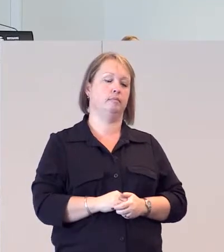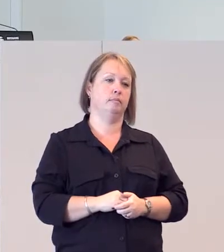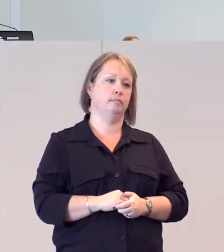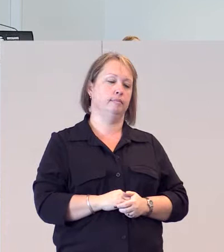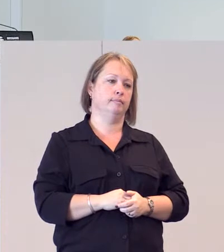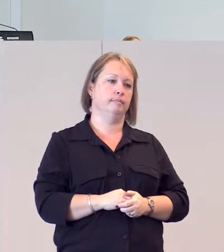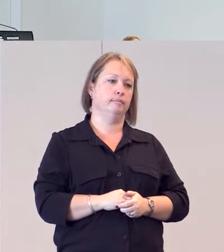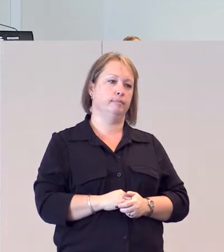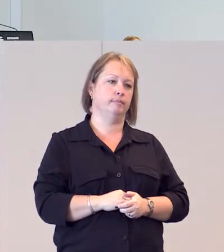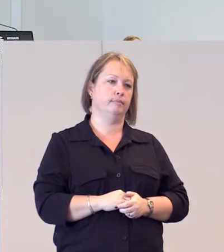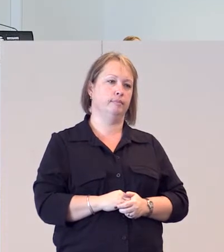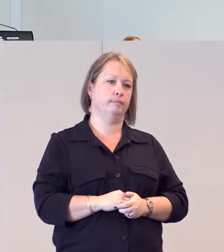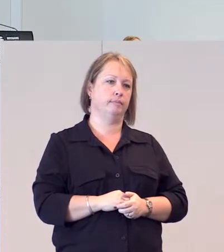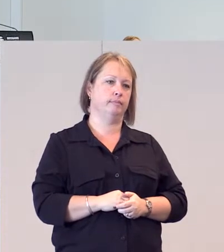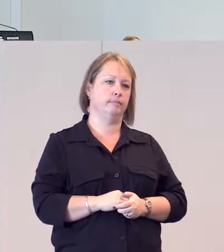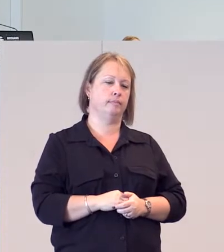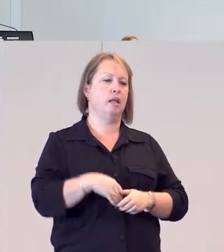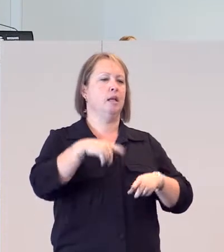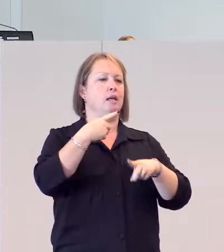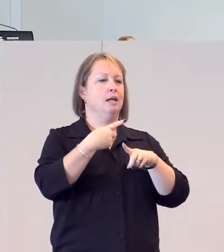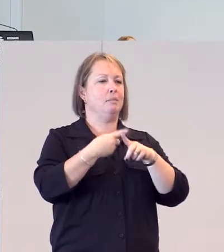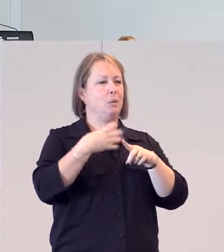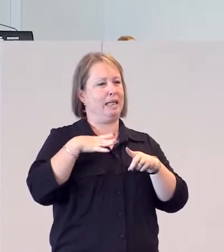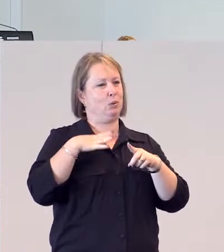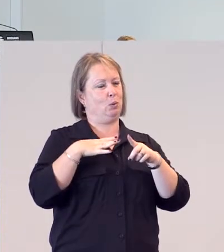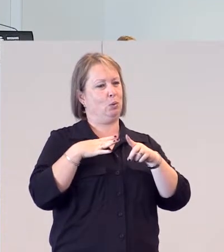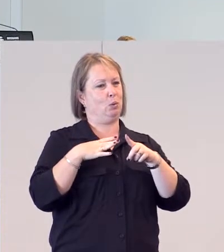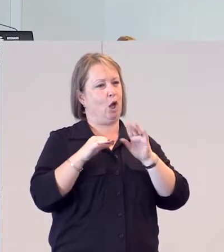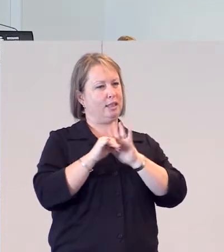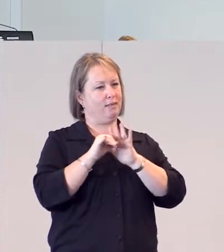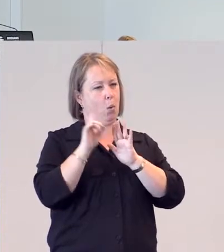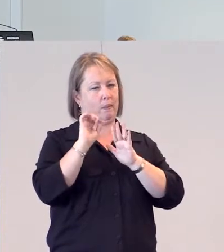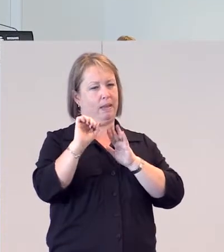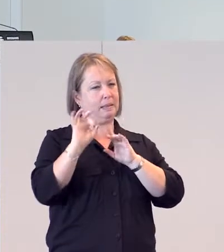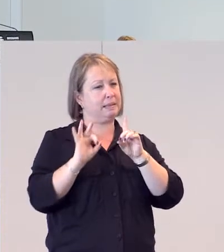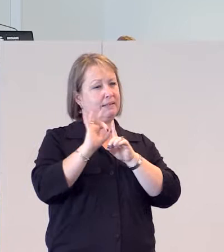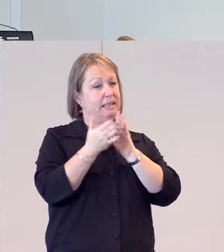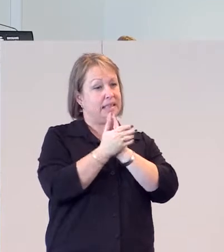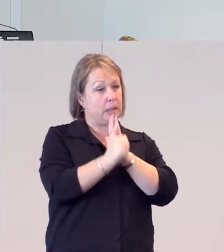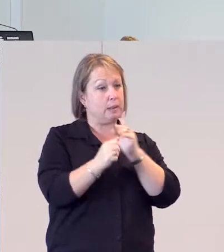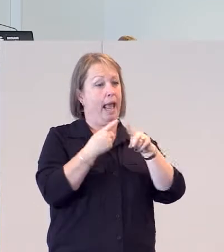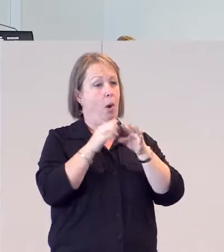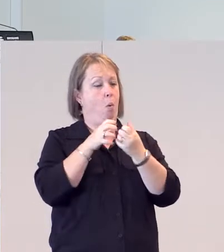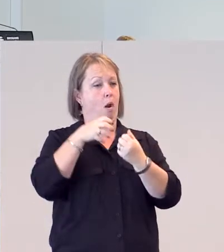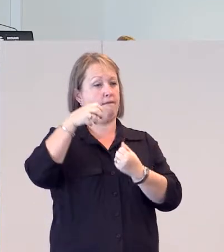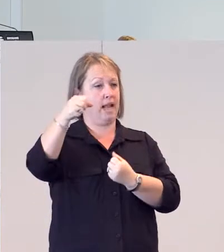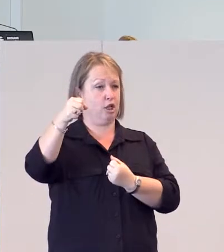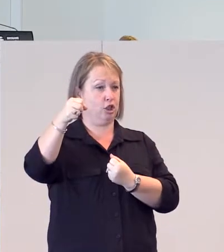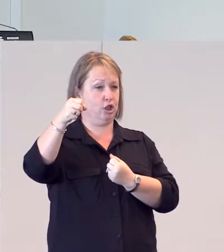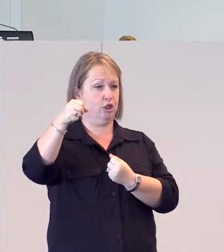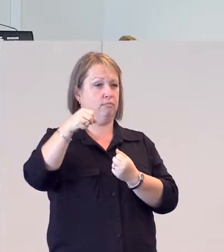We also need to identify what specific skills and what qualifications will our staff need into the